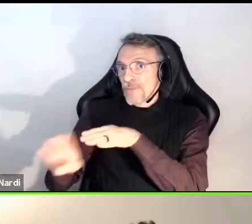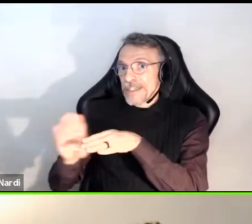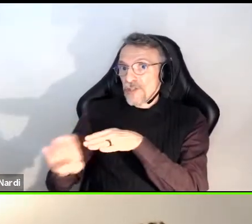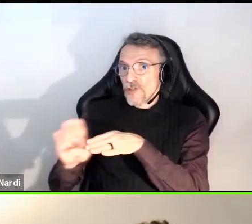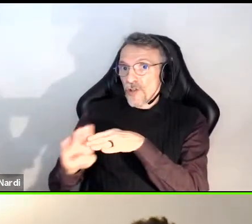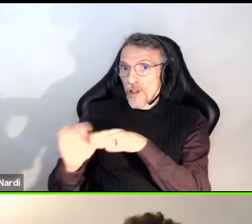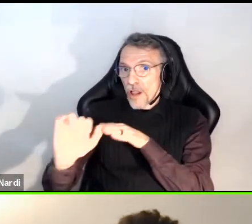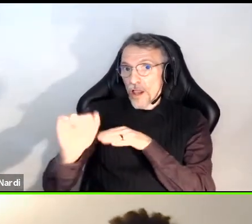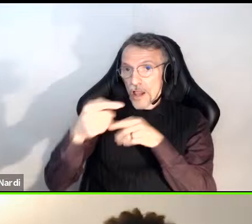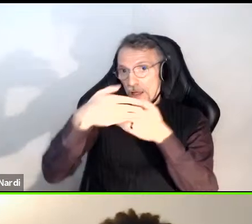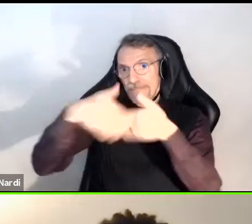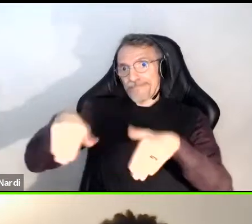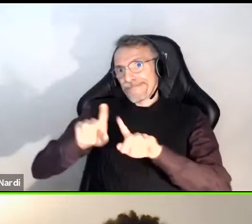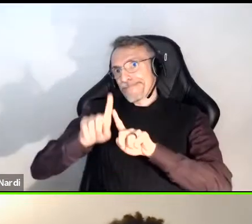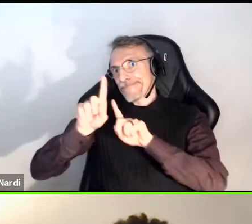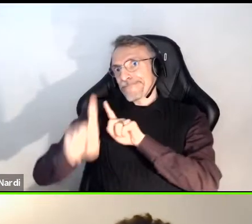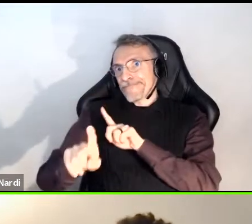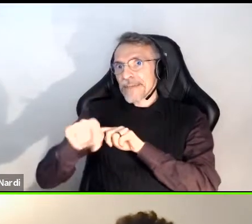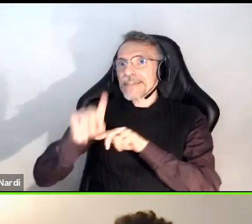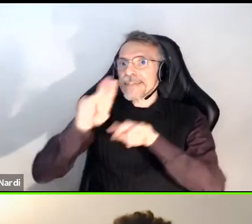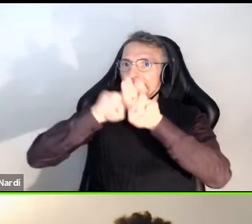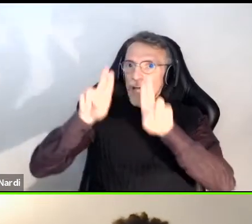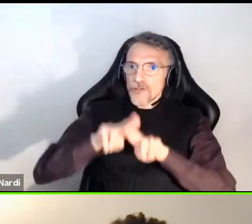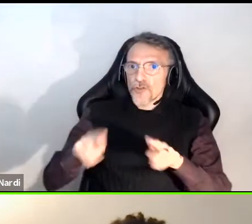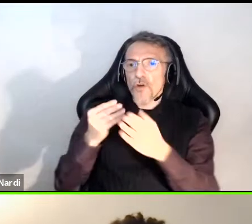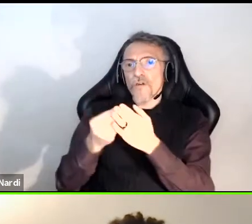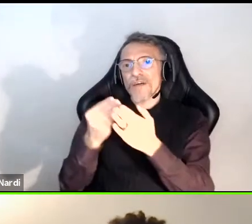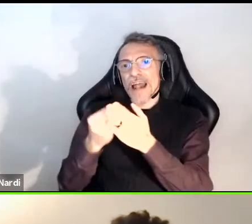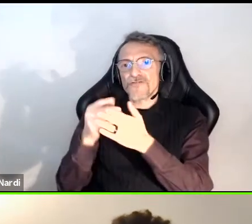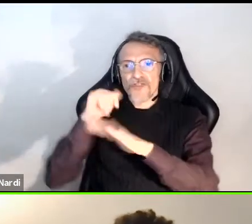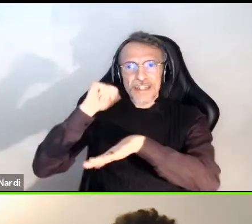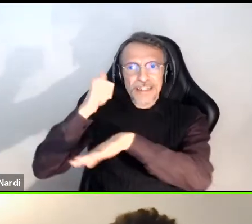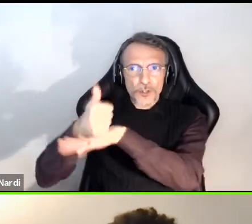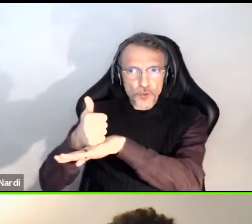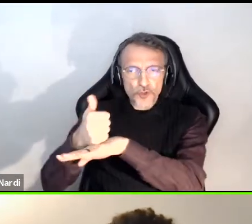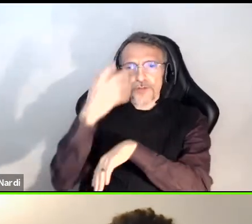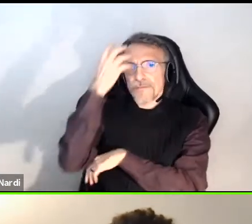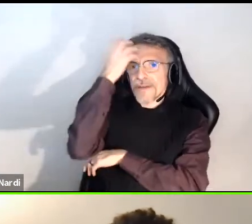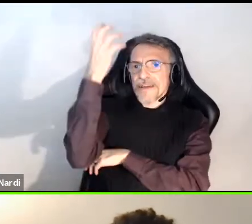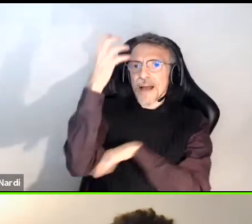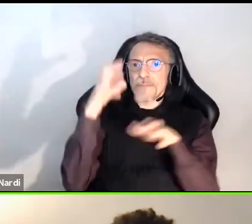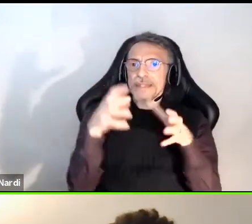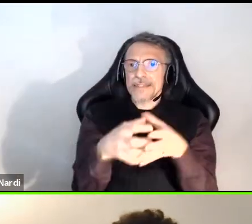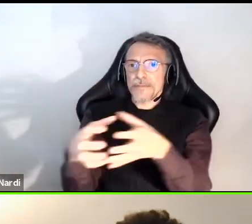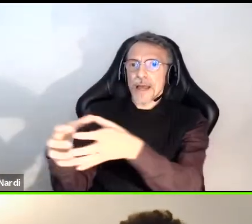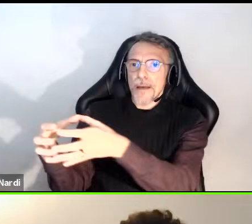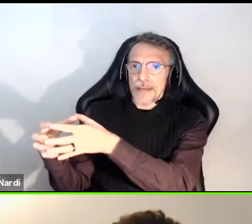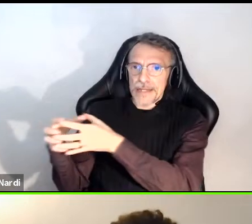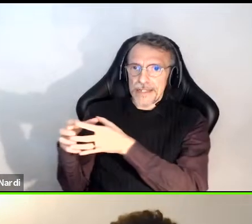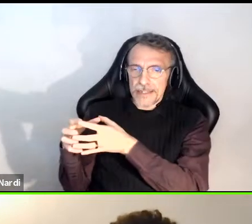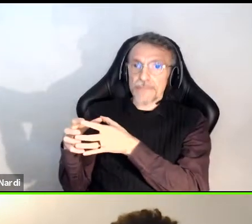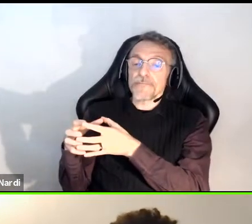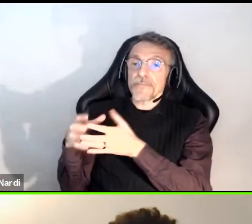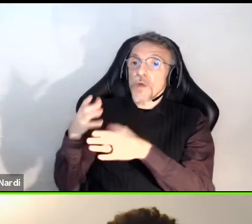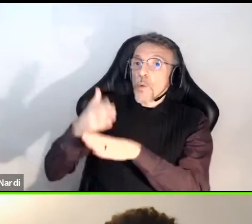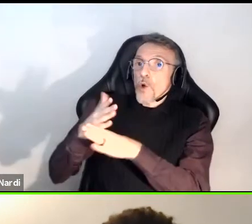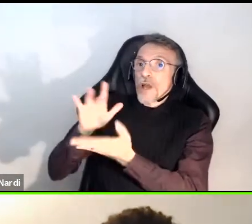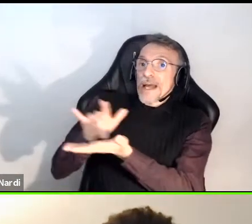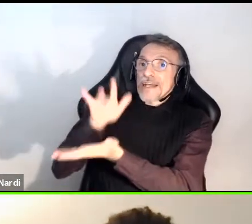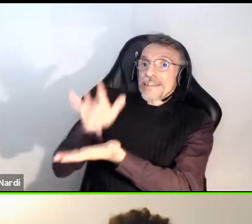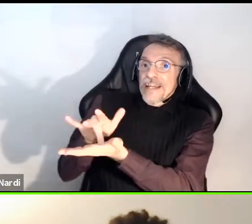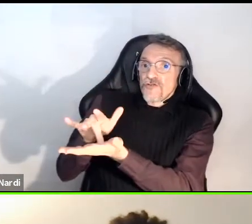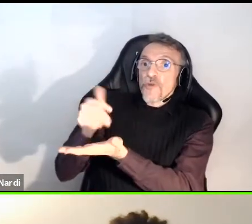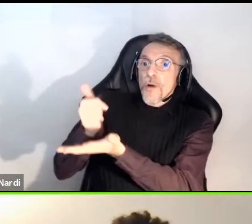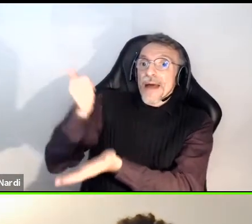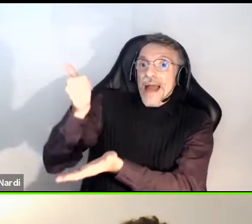with an array of international financial institutions and government departments, including working for the Central Bank of